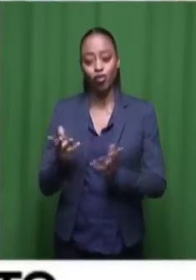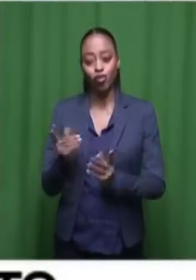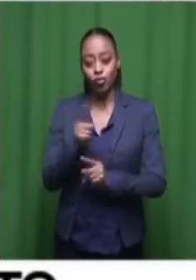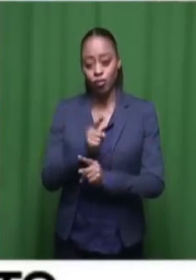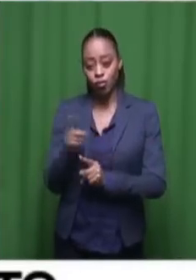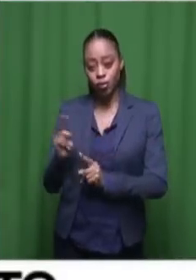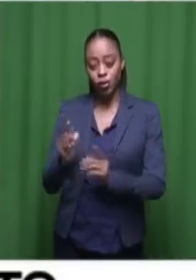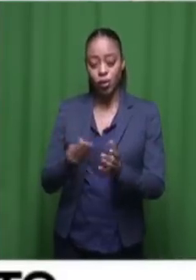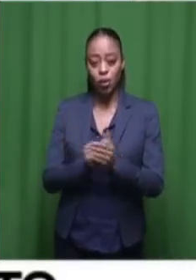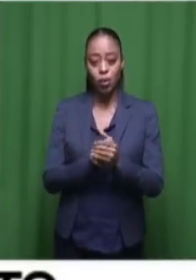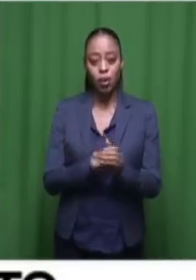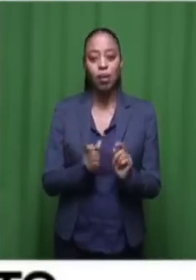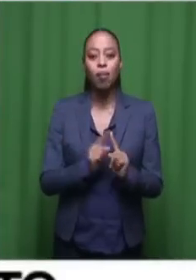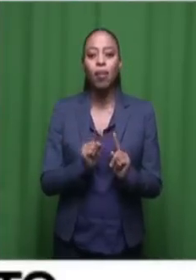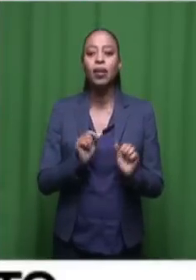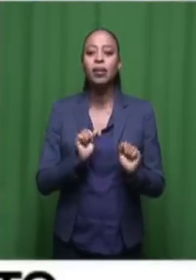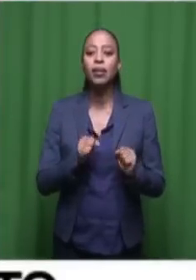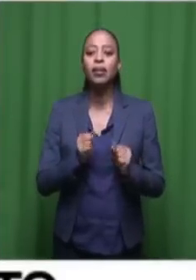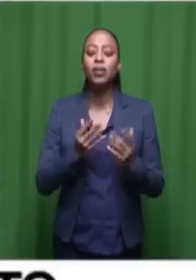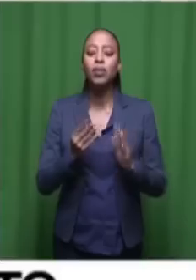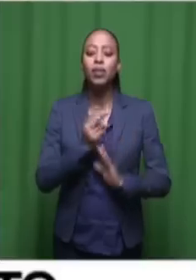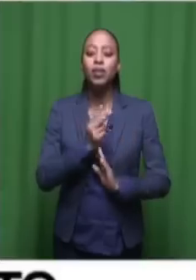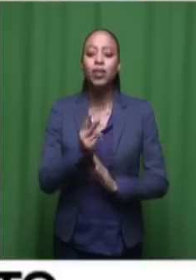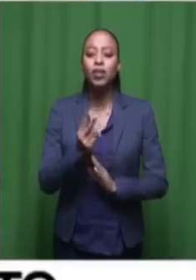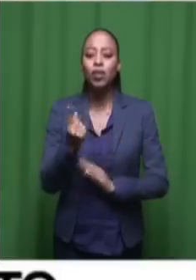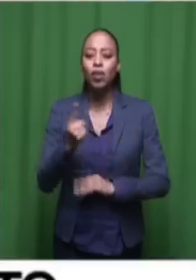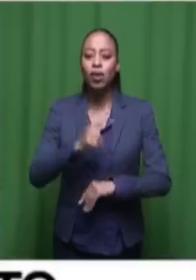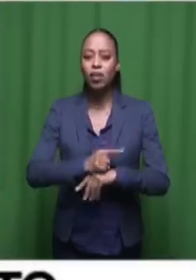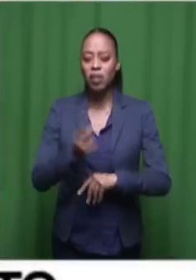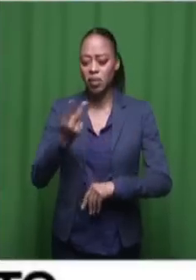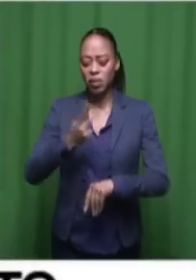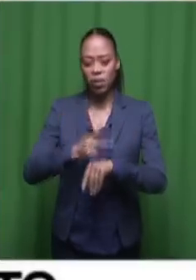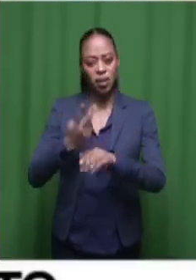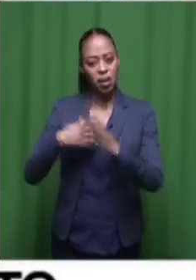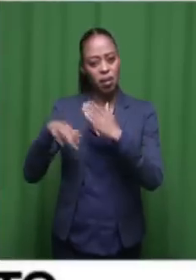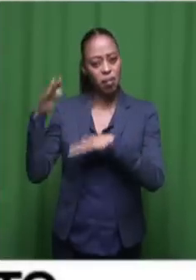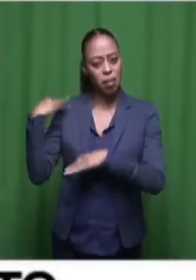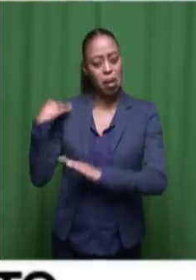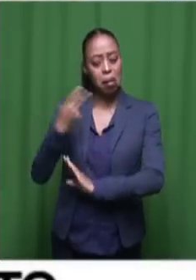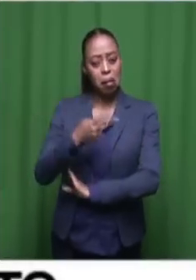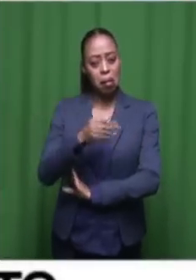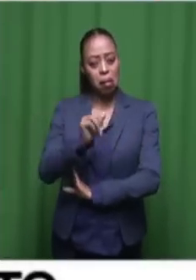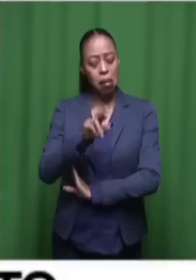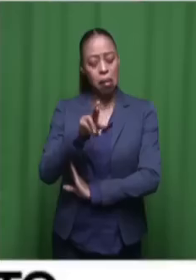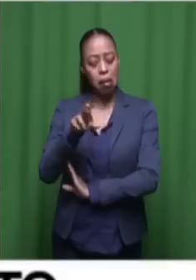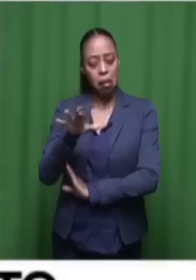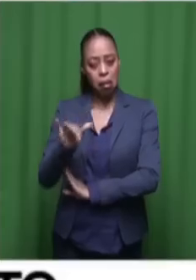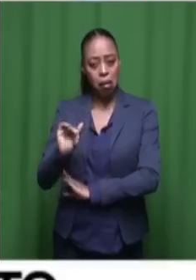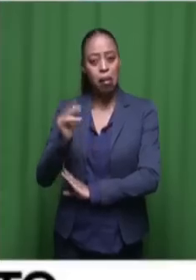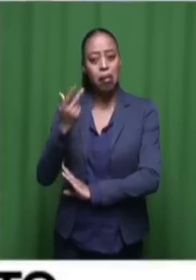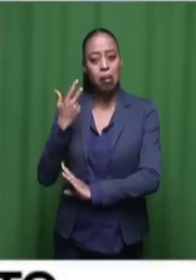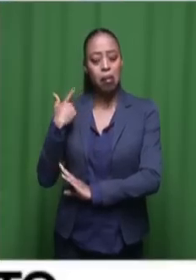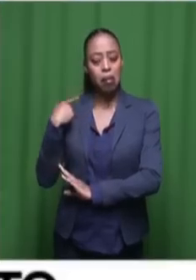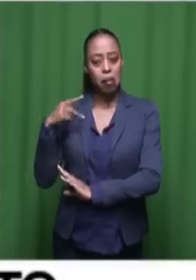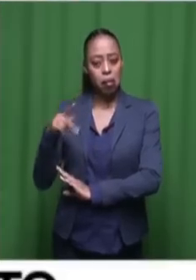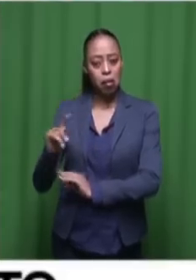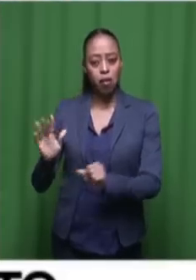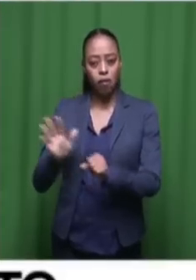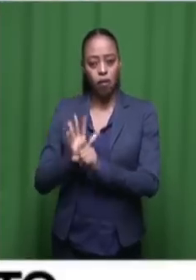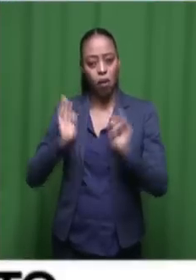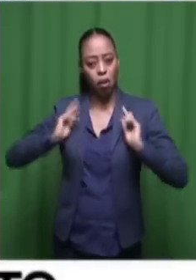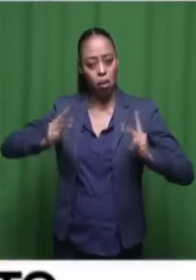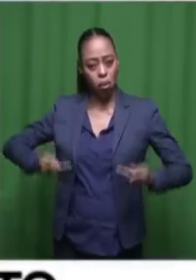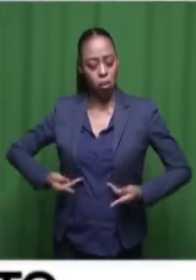accompanying. But of course, we did see a day or two ago, Prince Harry was wearing his full uniform